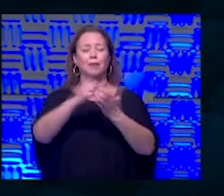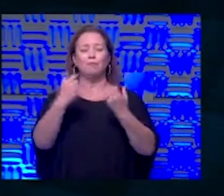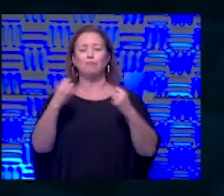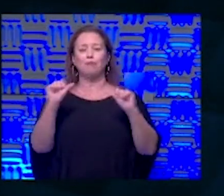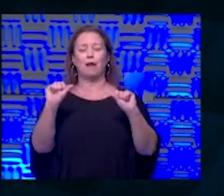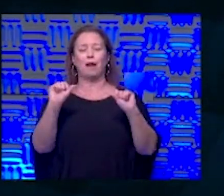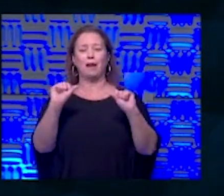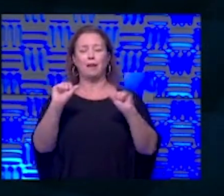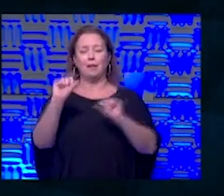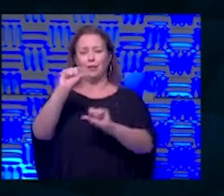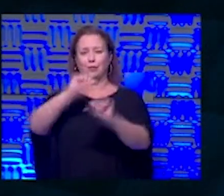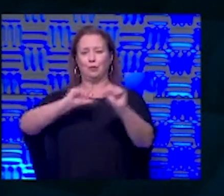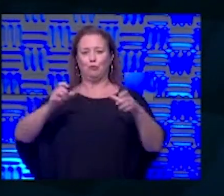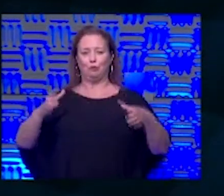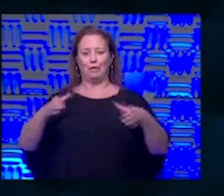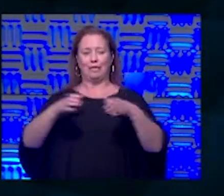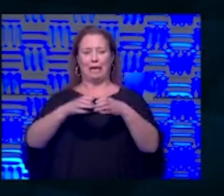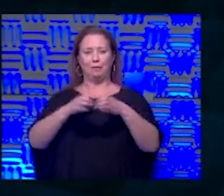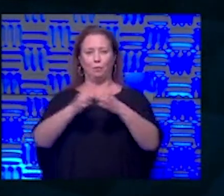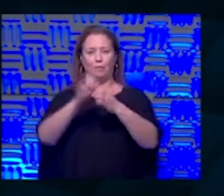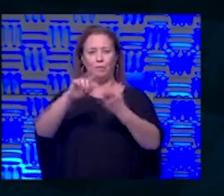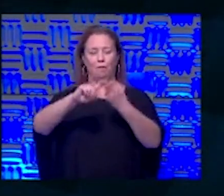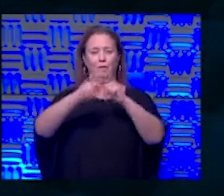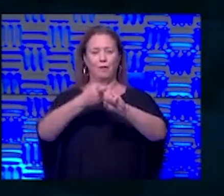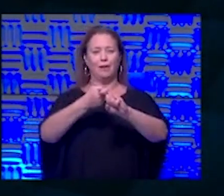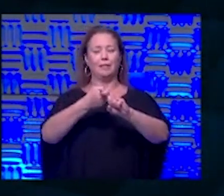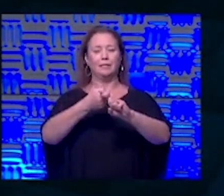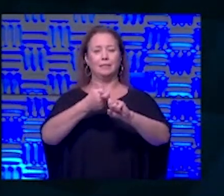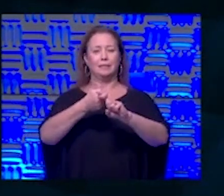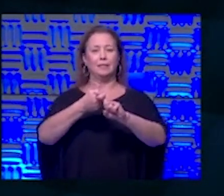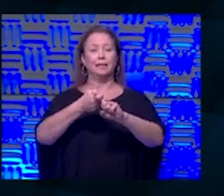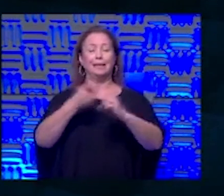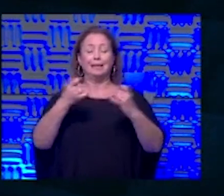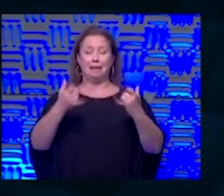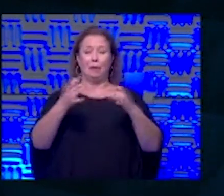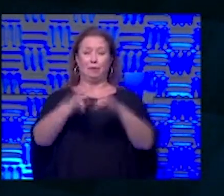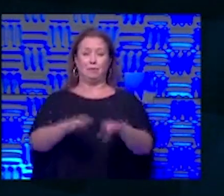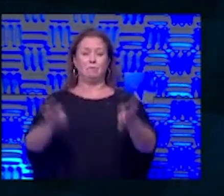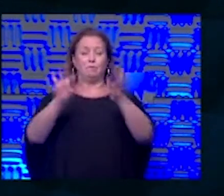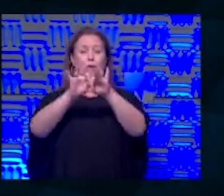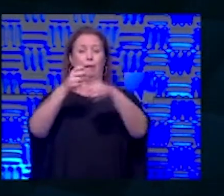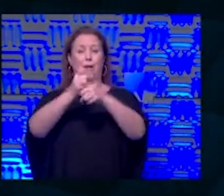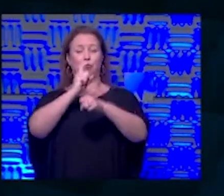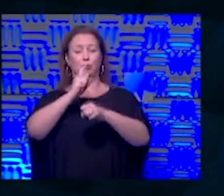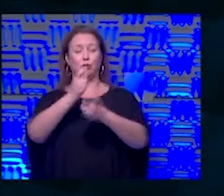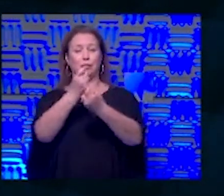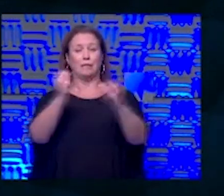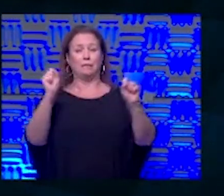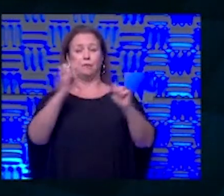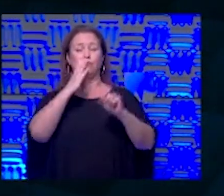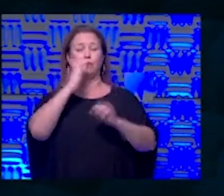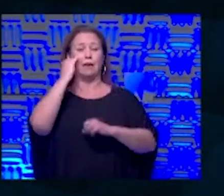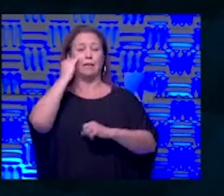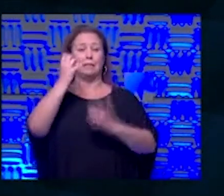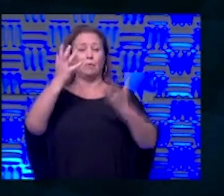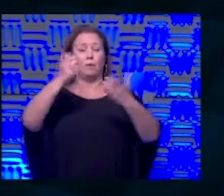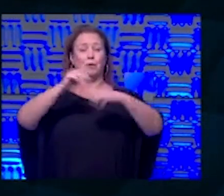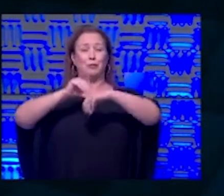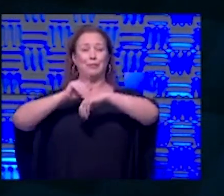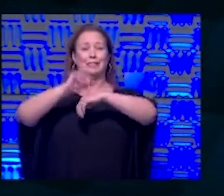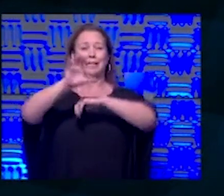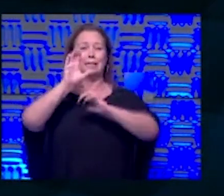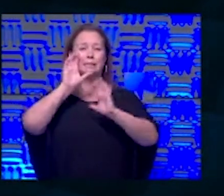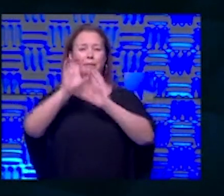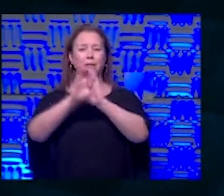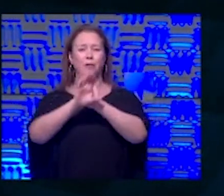to socially gather safely with your friends. It matters now more than ever to make sure that you're staying safe. So maybe you have some good ideas, but we want you to send those